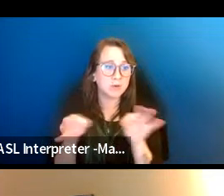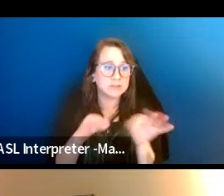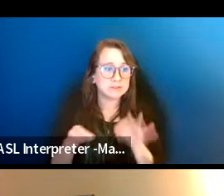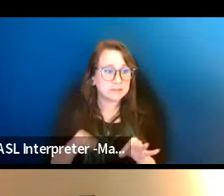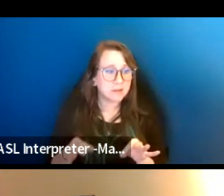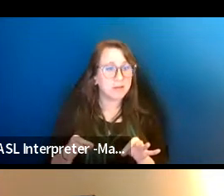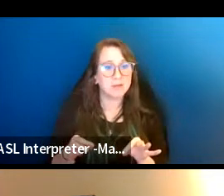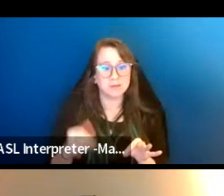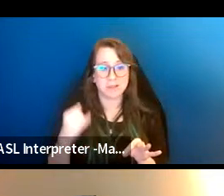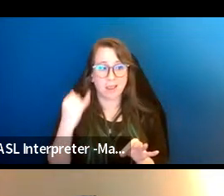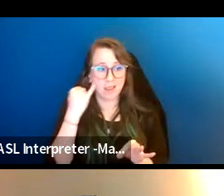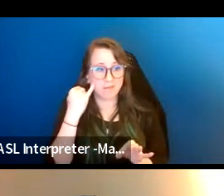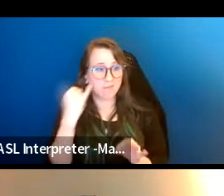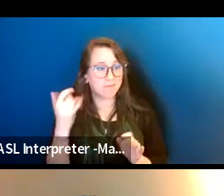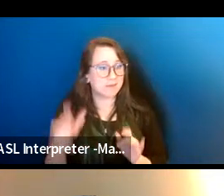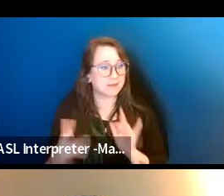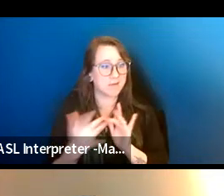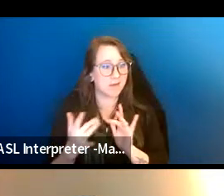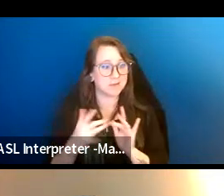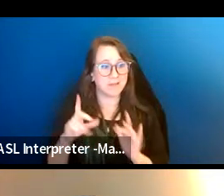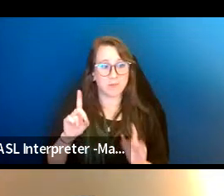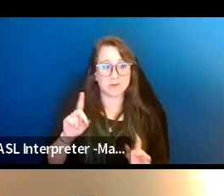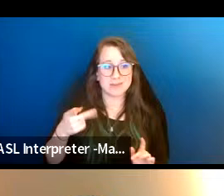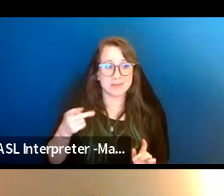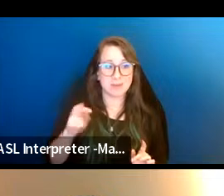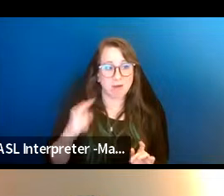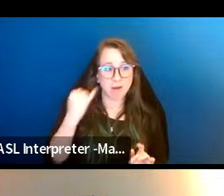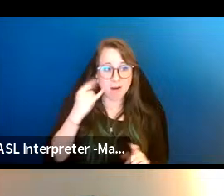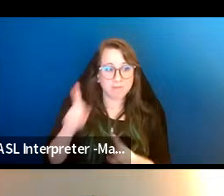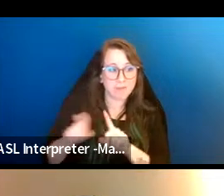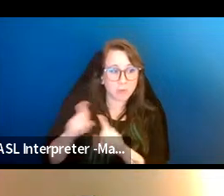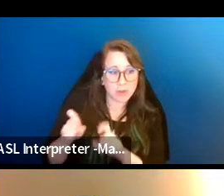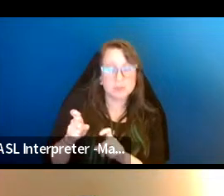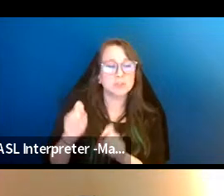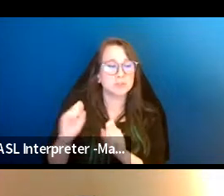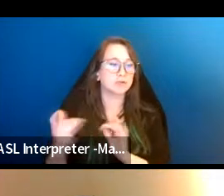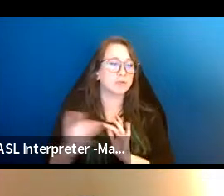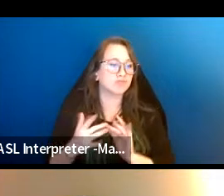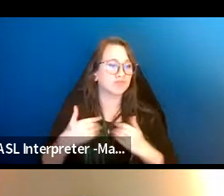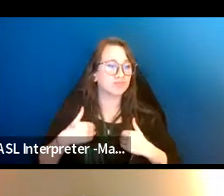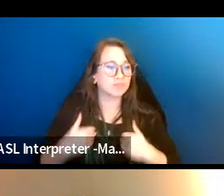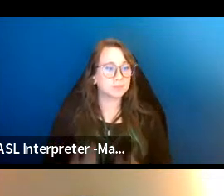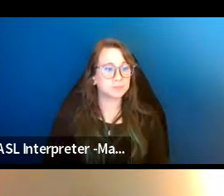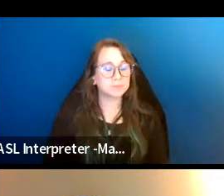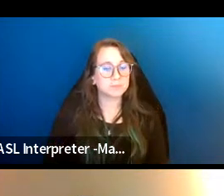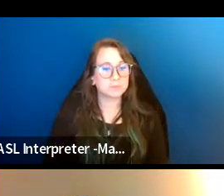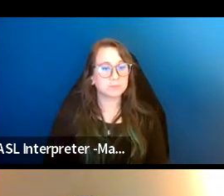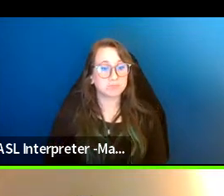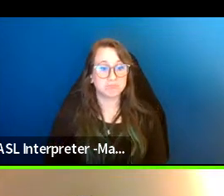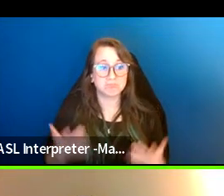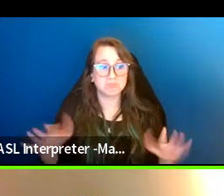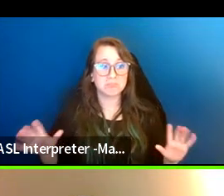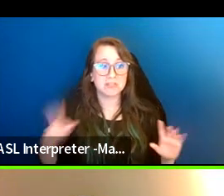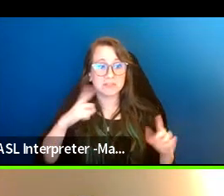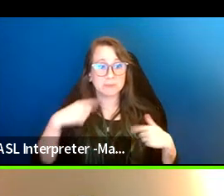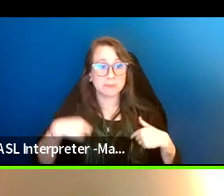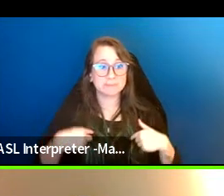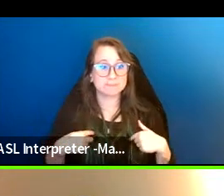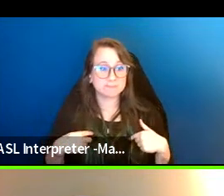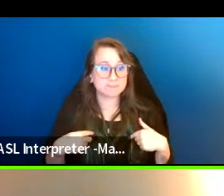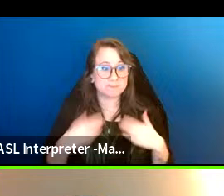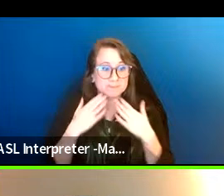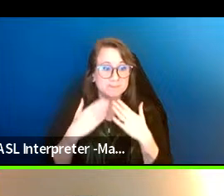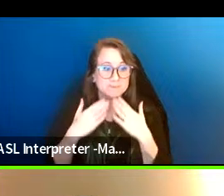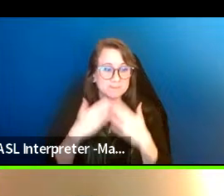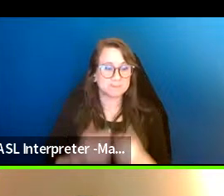as a contact folks can reach out to at DPR if they have questions or want to make suggestions for that space. So that's it for me. Thank you. Thank